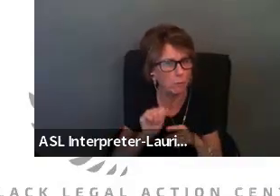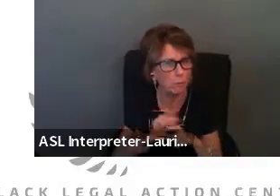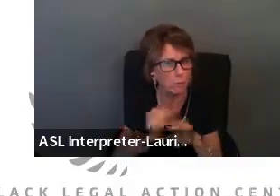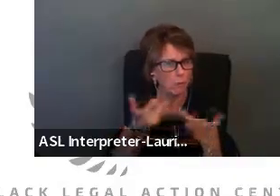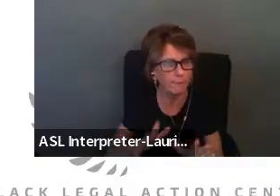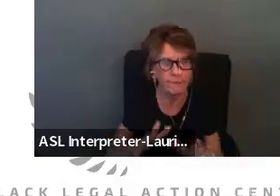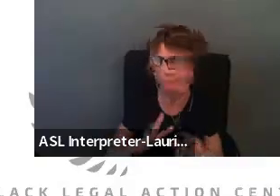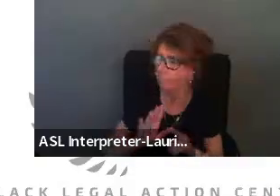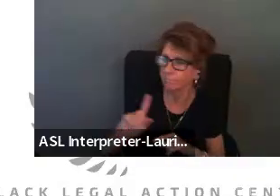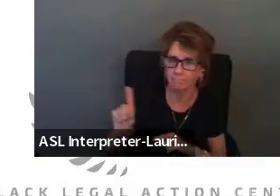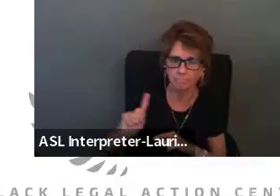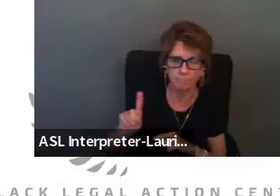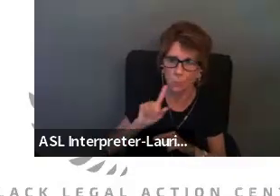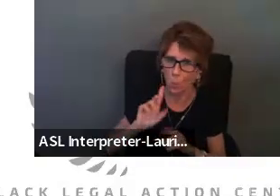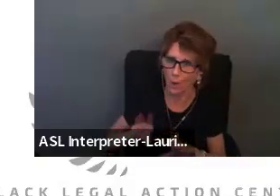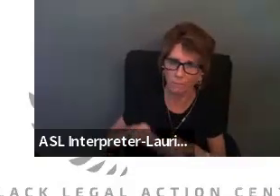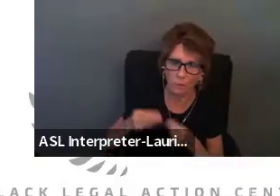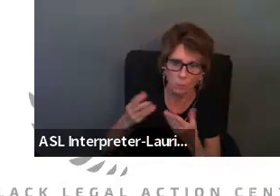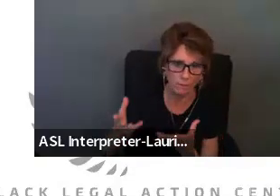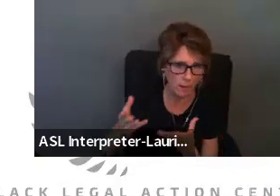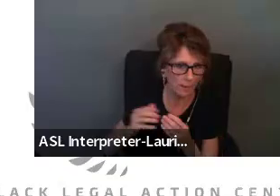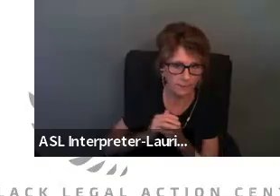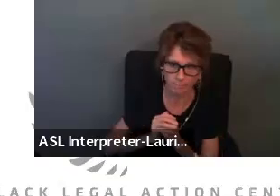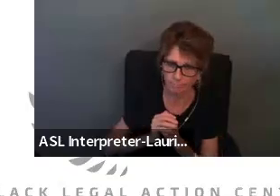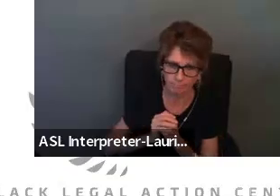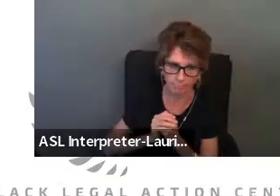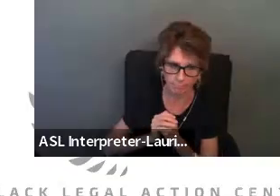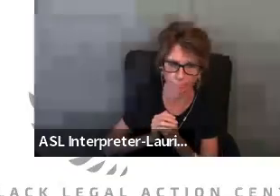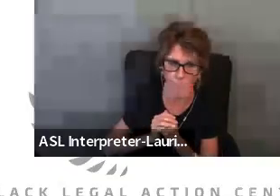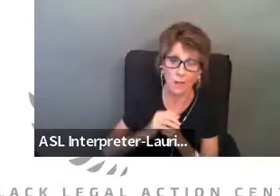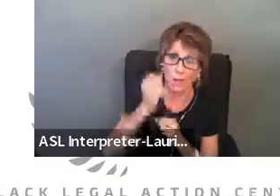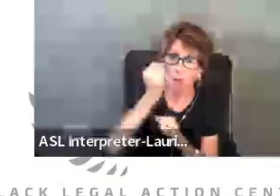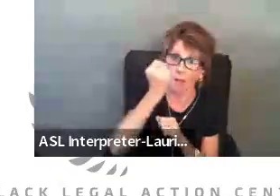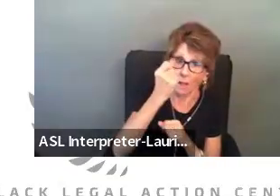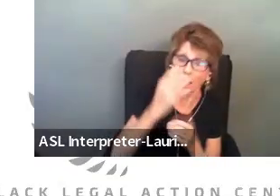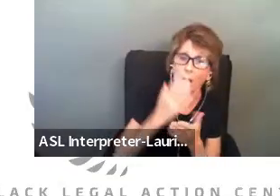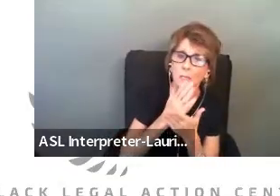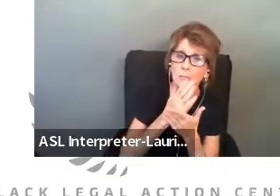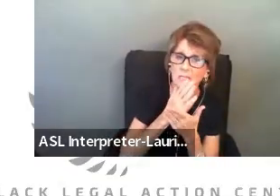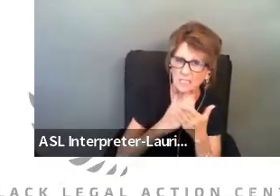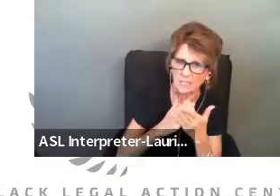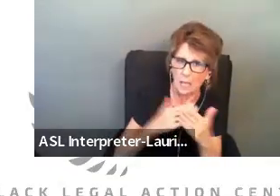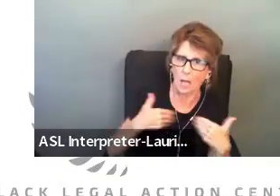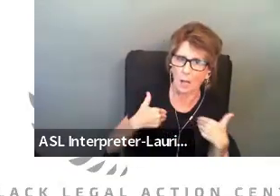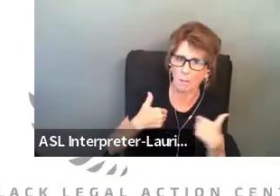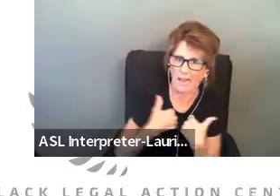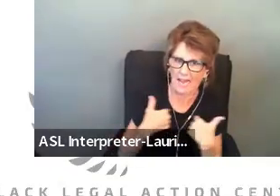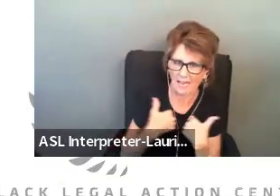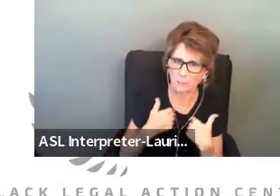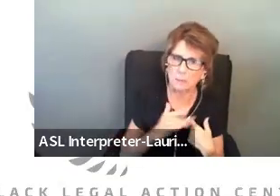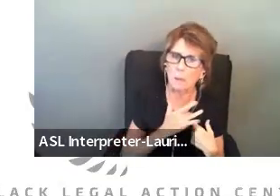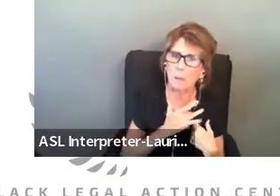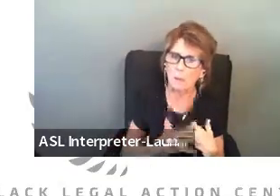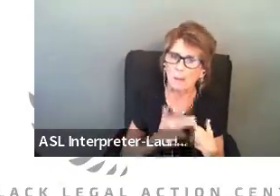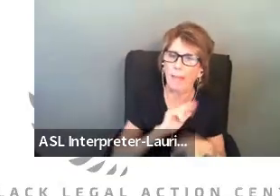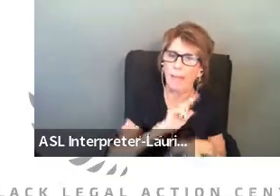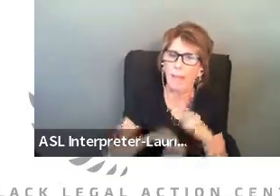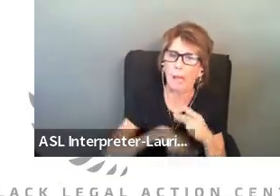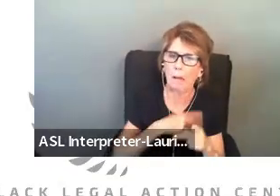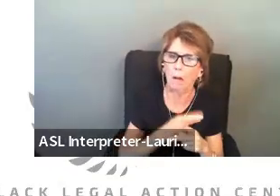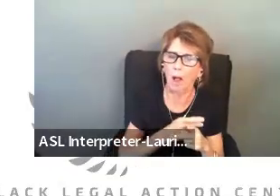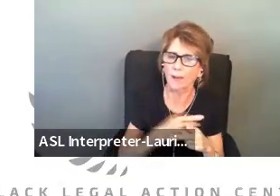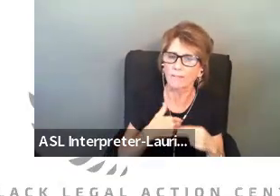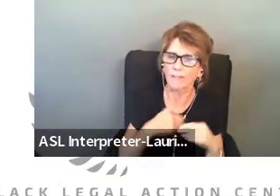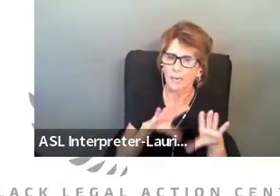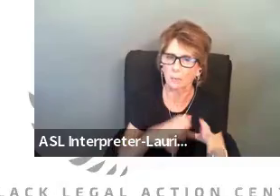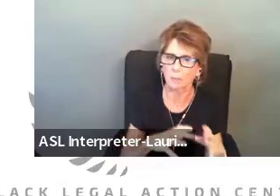we have recognized that there are some breeds of animals that are particularly dangerous. So it